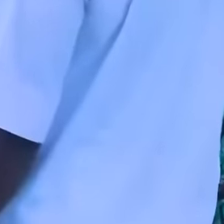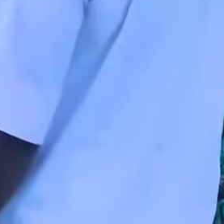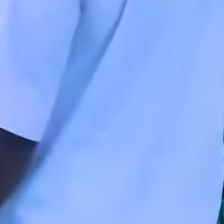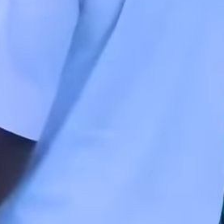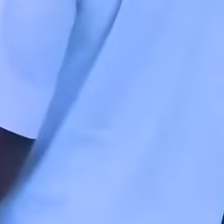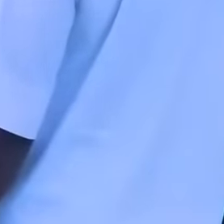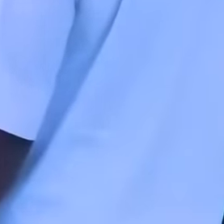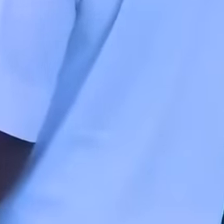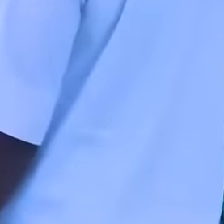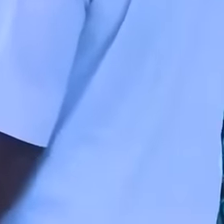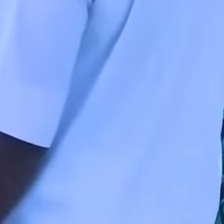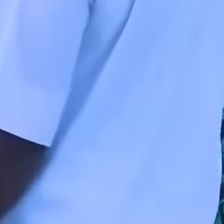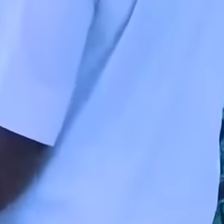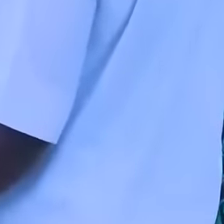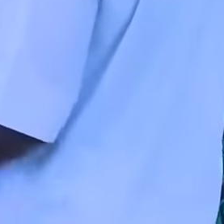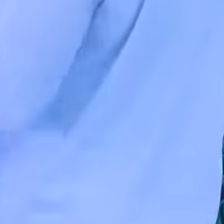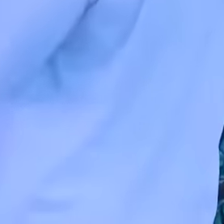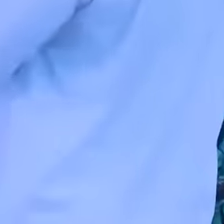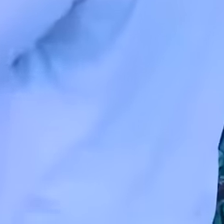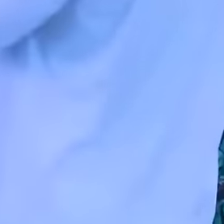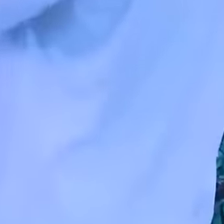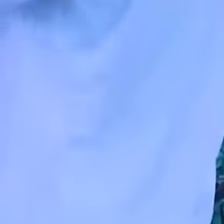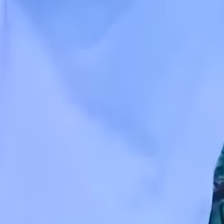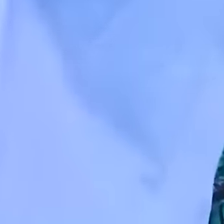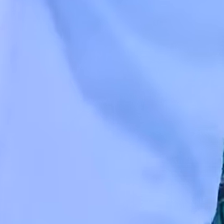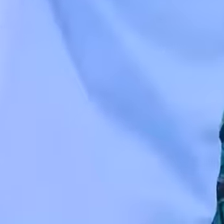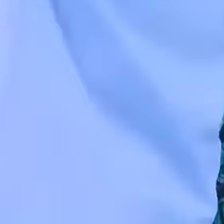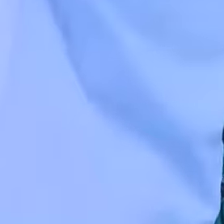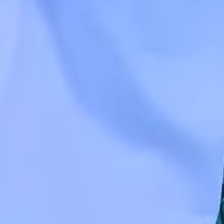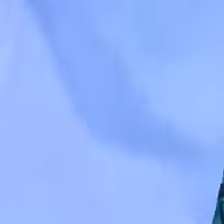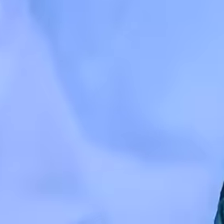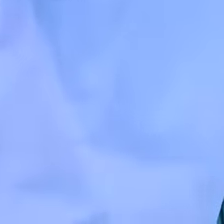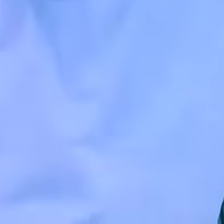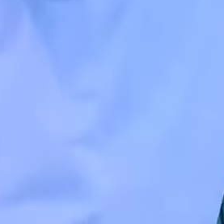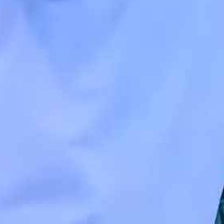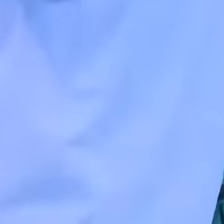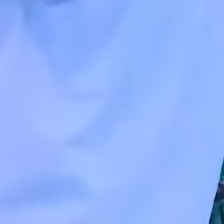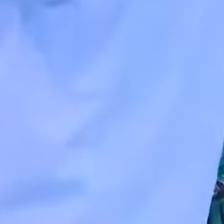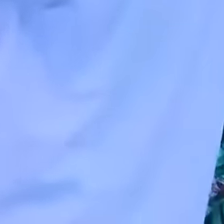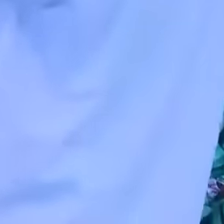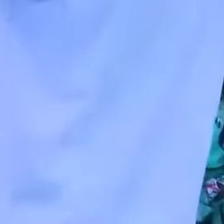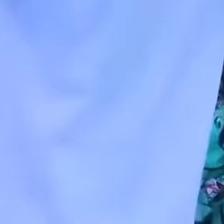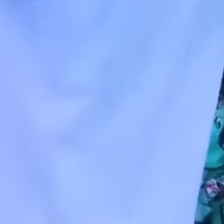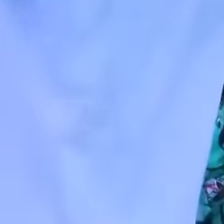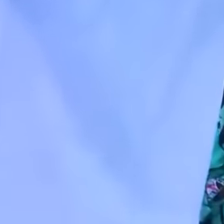so li ala o tambe e brafa ha ogun alagbe da lori ise two of